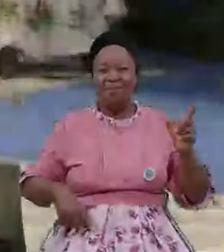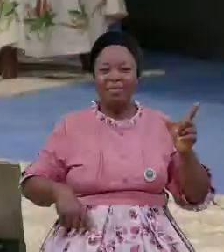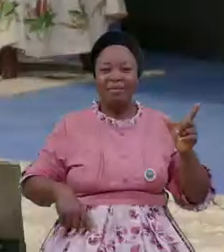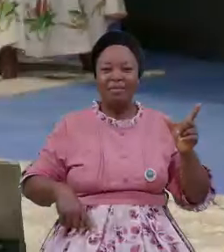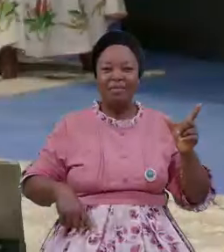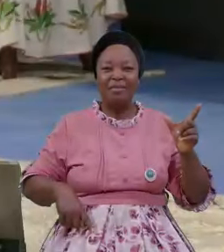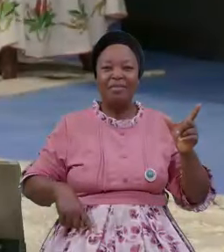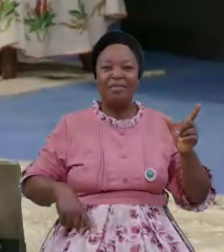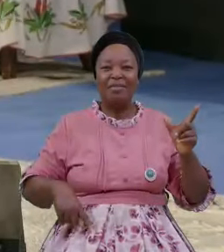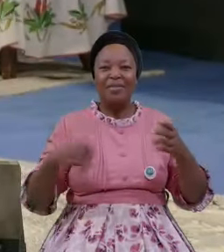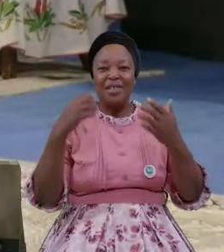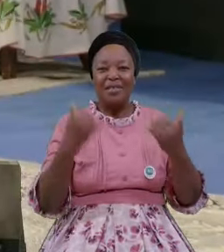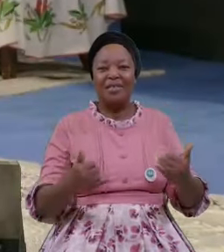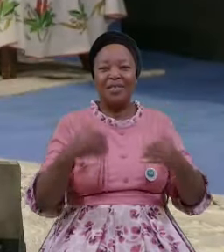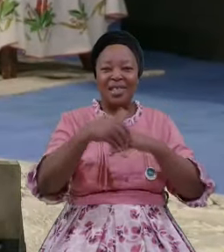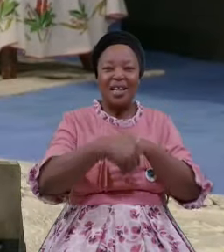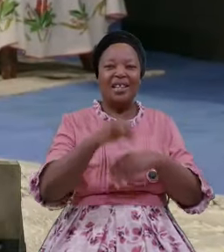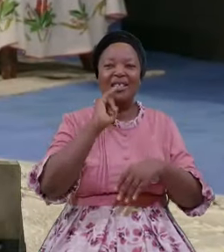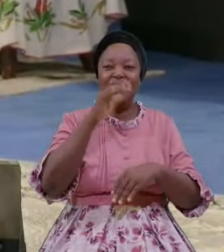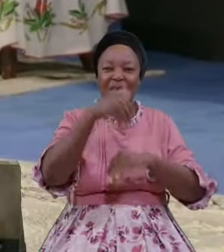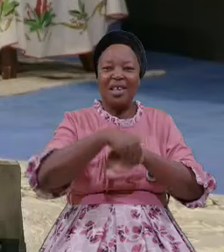Tonight is your night.